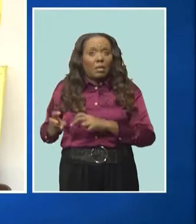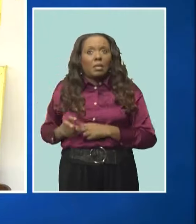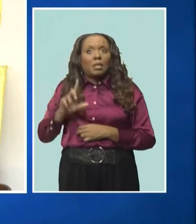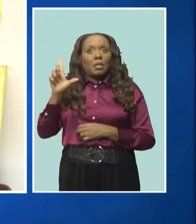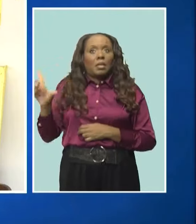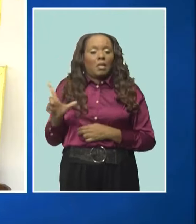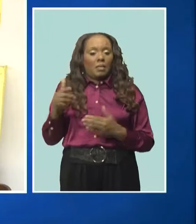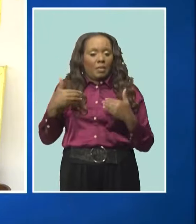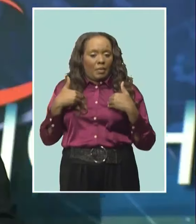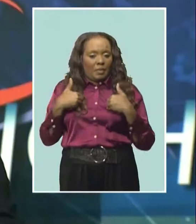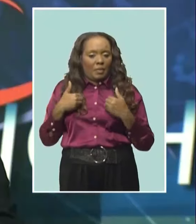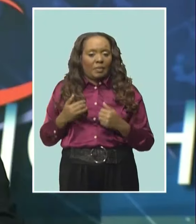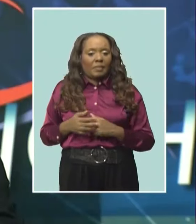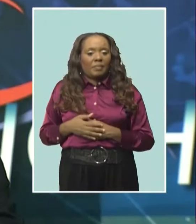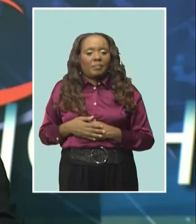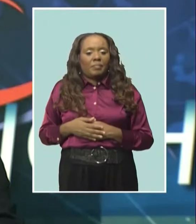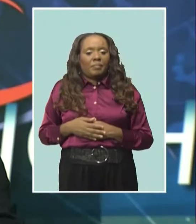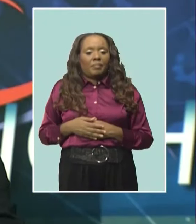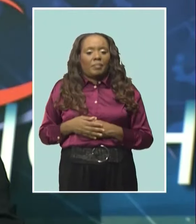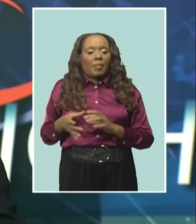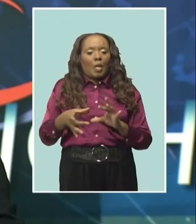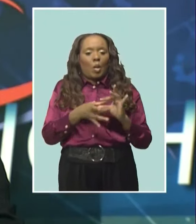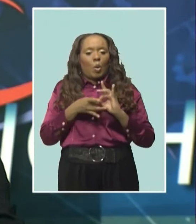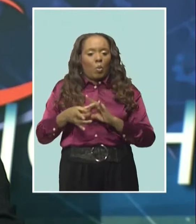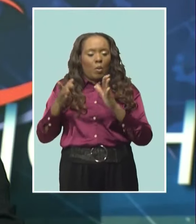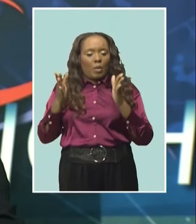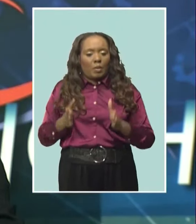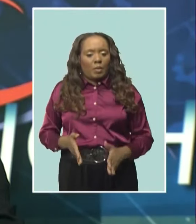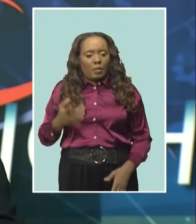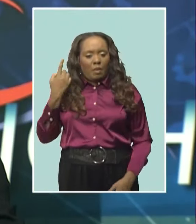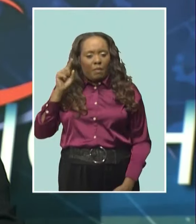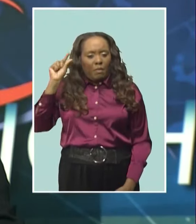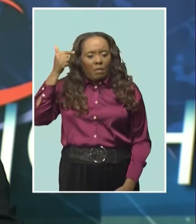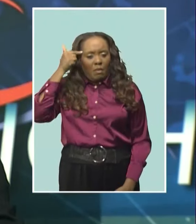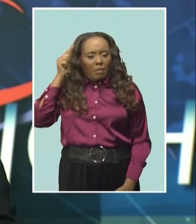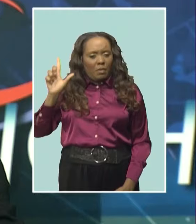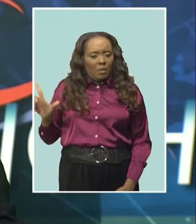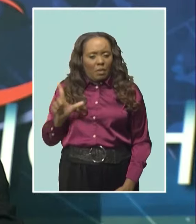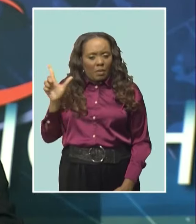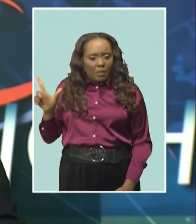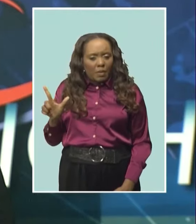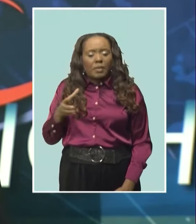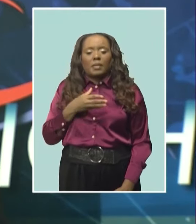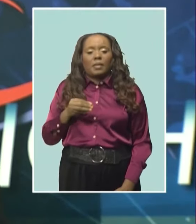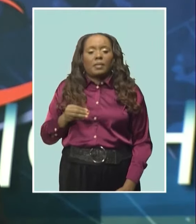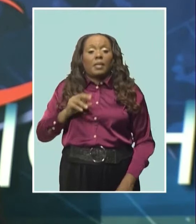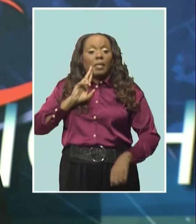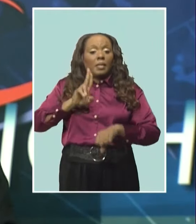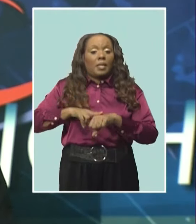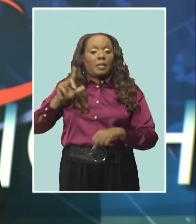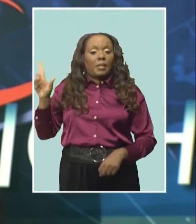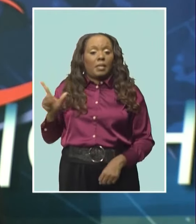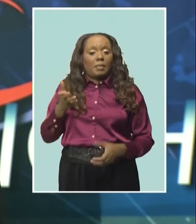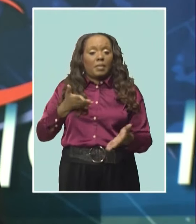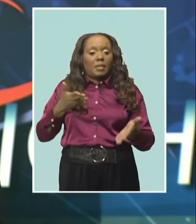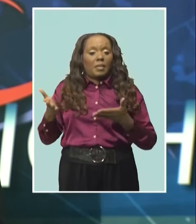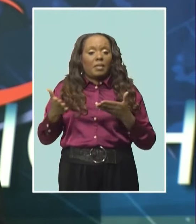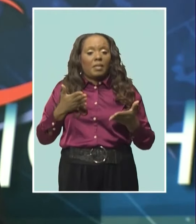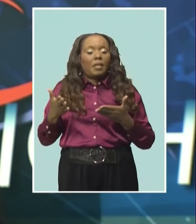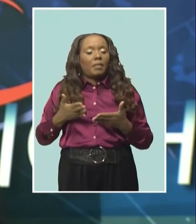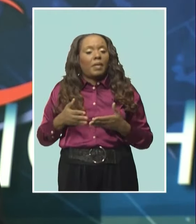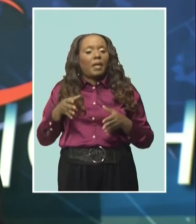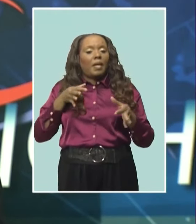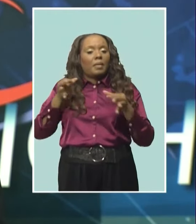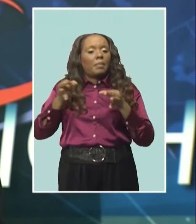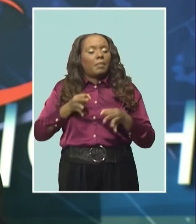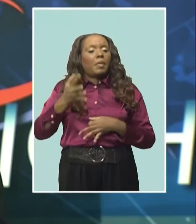has it. And coordinator of the government libraries and the National Library Service, Carl Adamson, gave the rationale